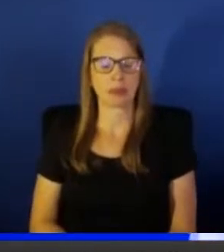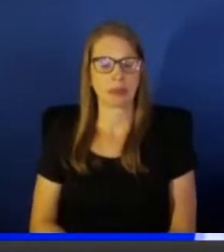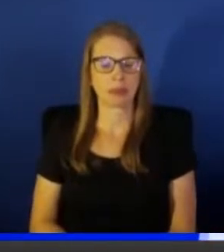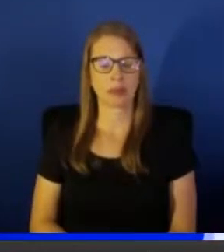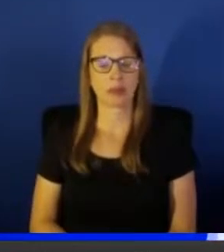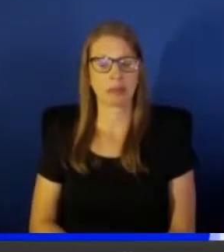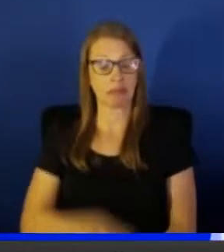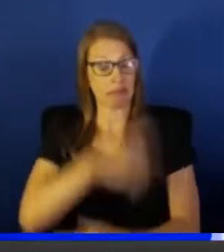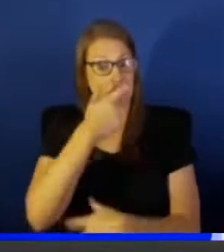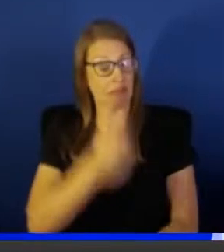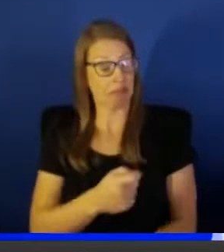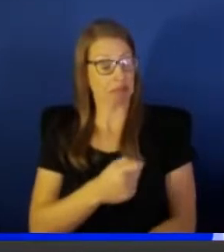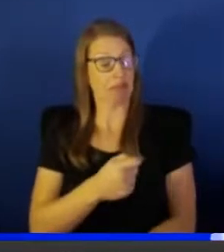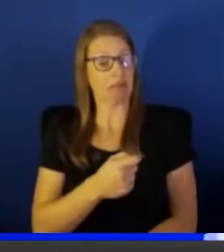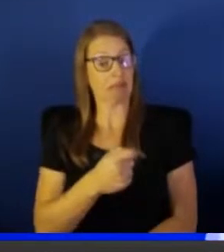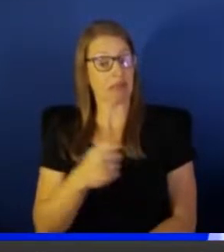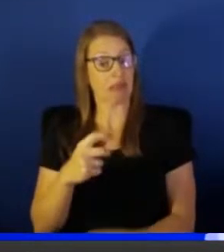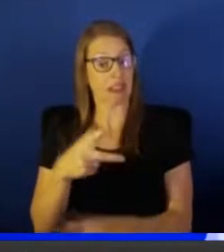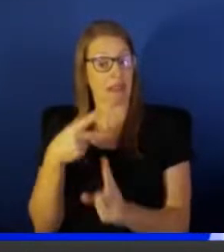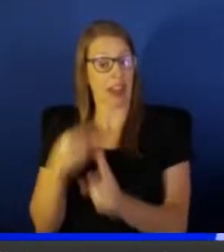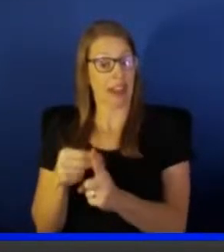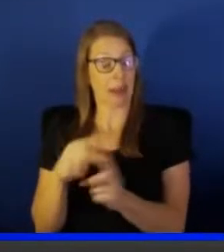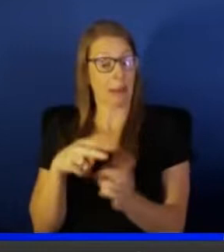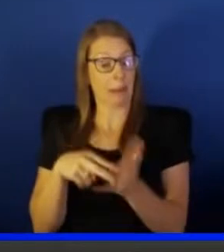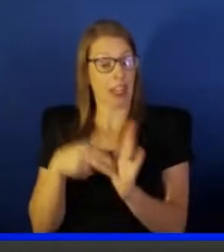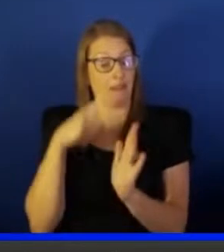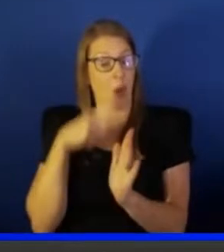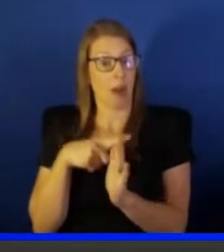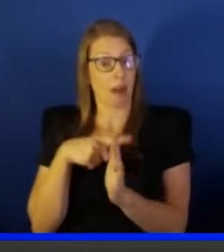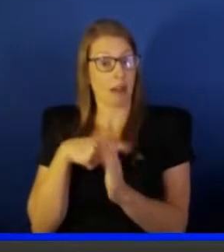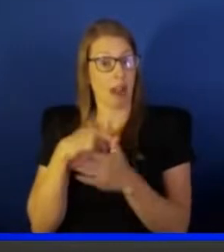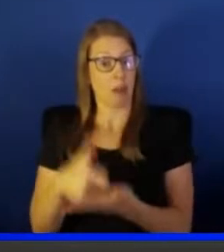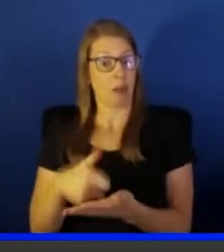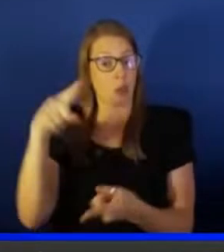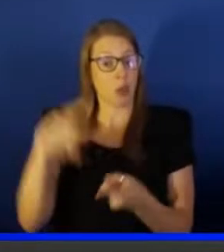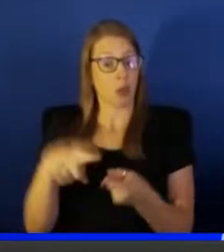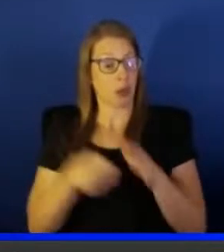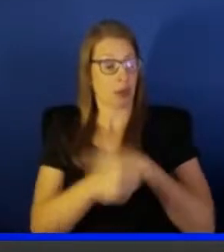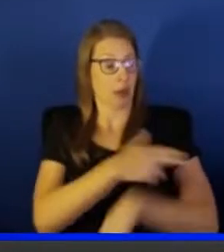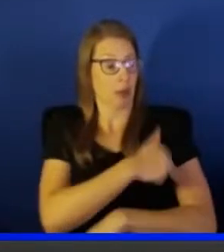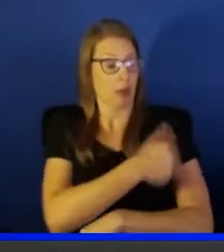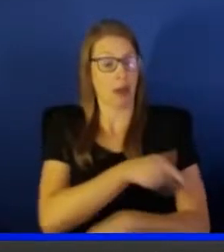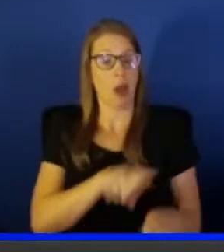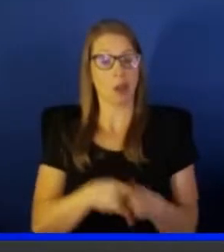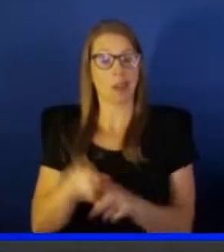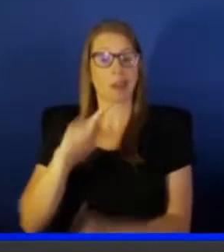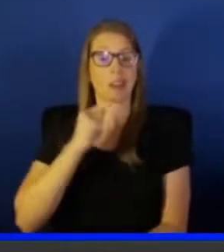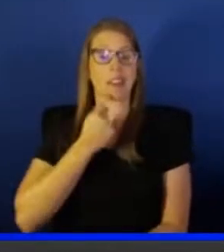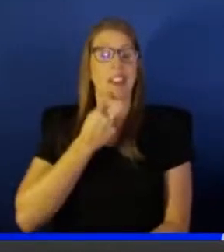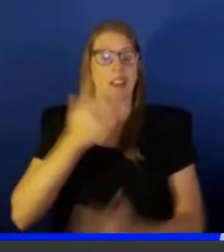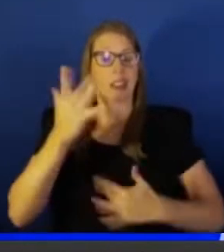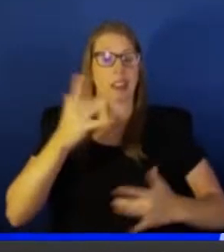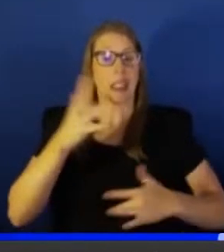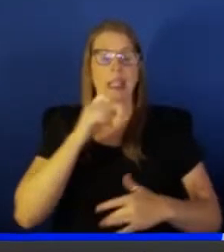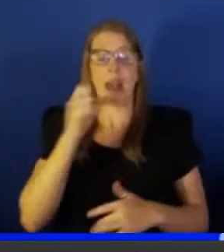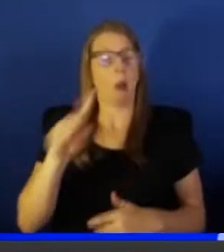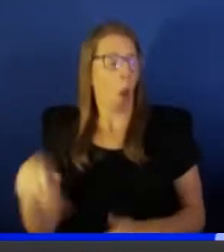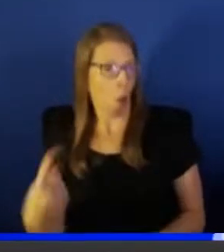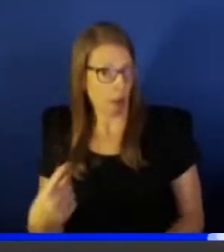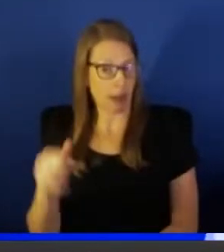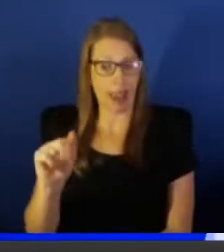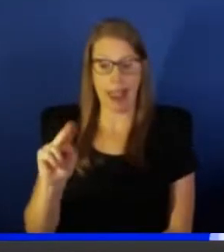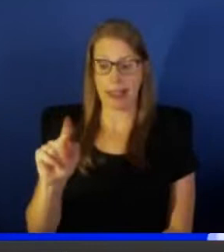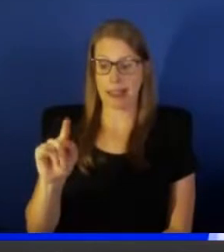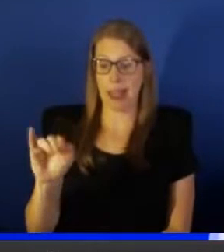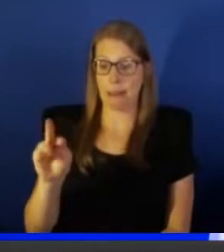these vaccines now mean for helping reduce hospitalization and severe disease, not just the level of antibodies to any